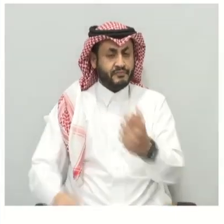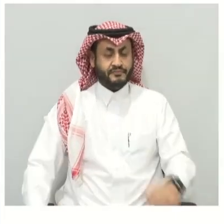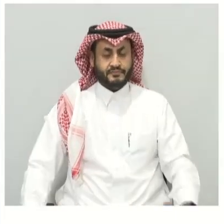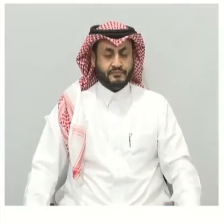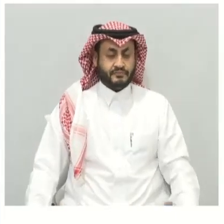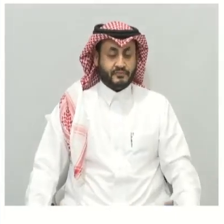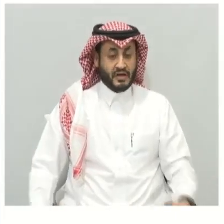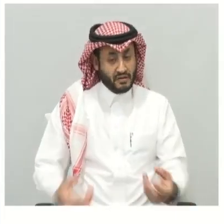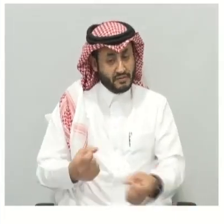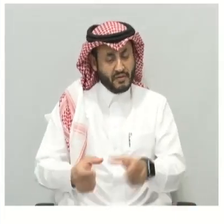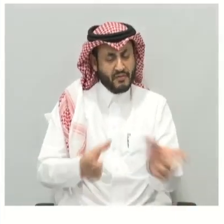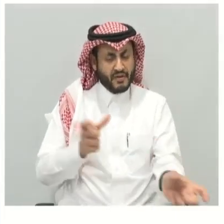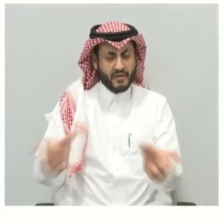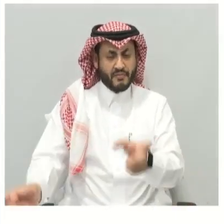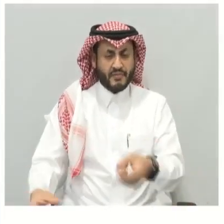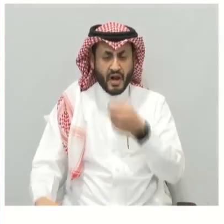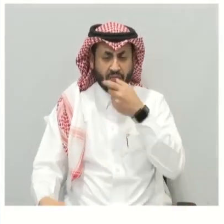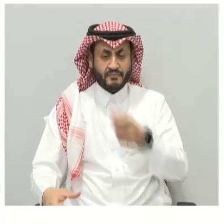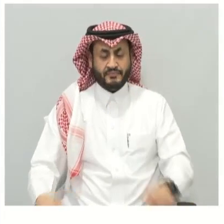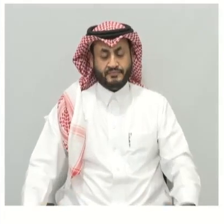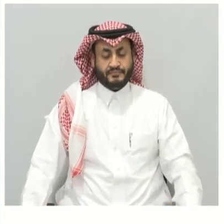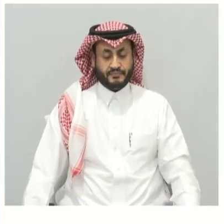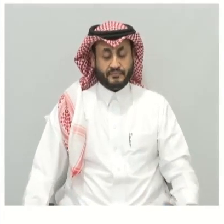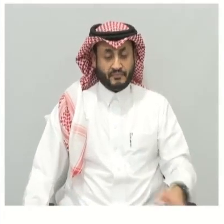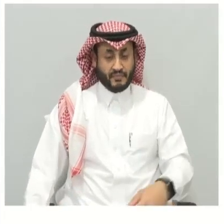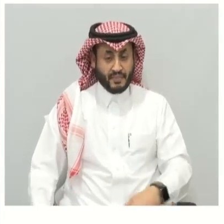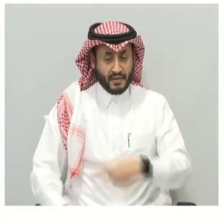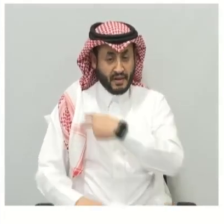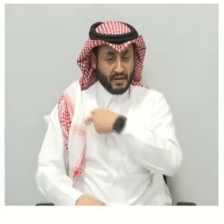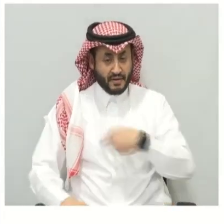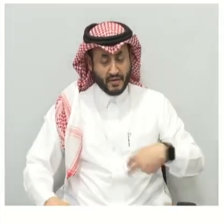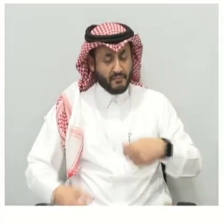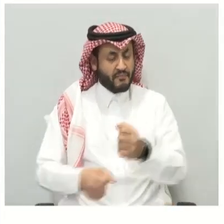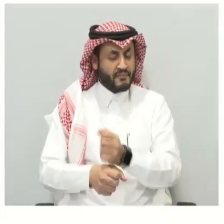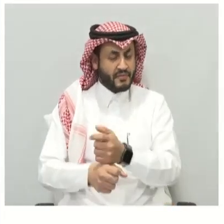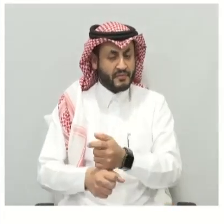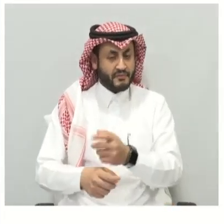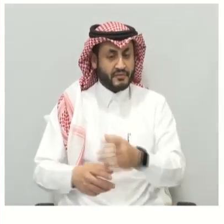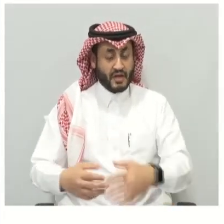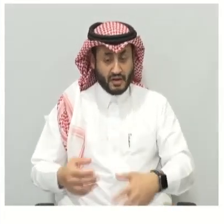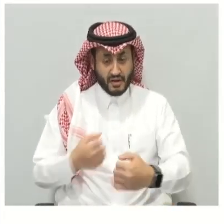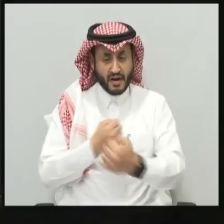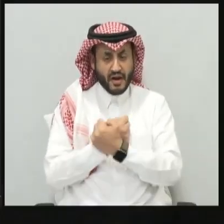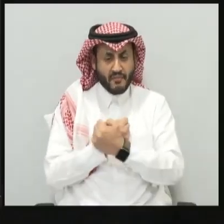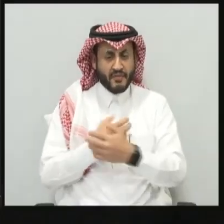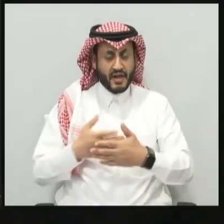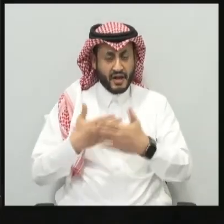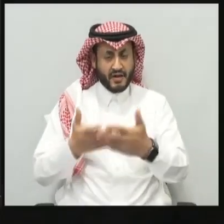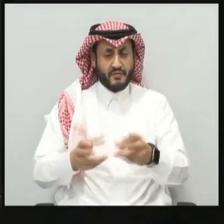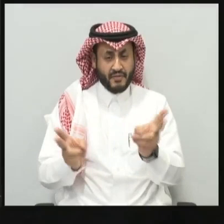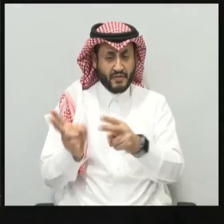He cooks different kinds of meal. And the lawyer, what does he do? He defends his